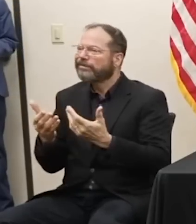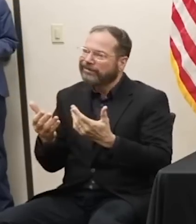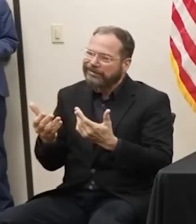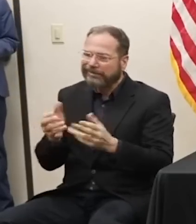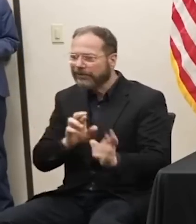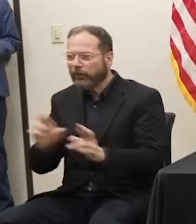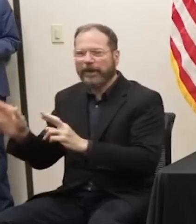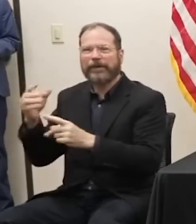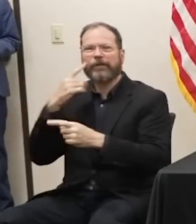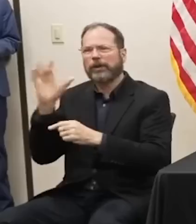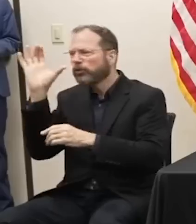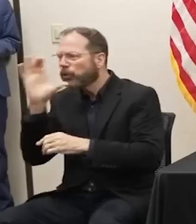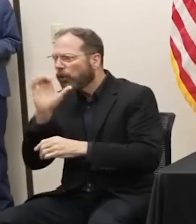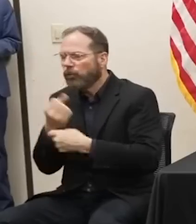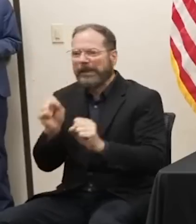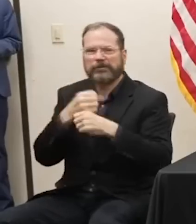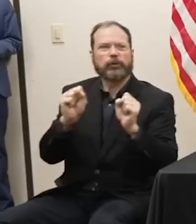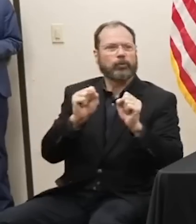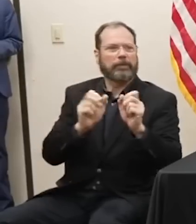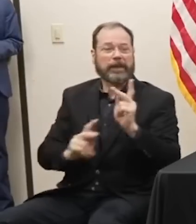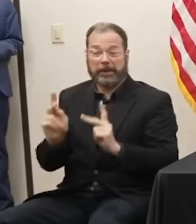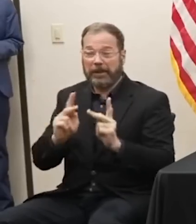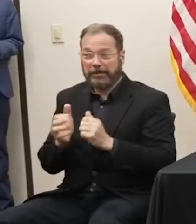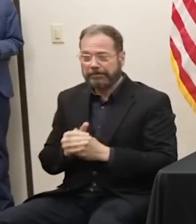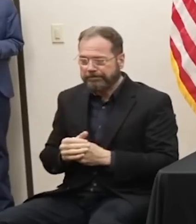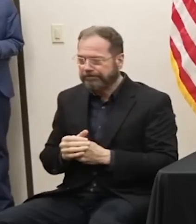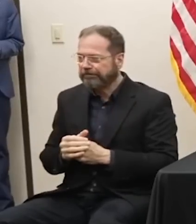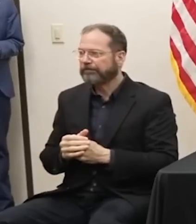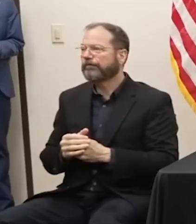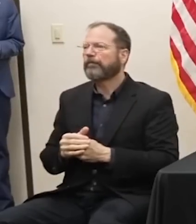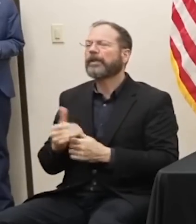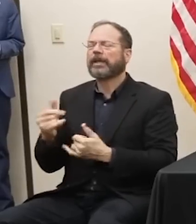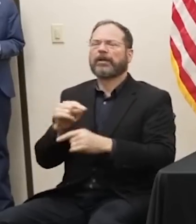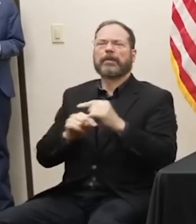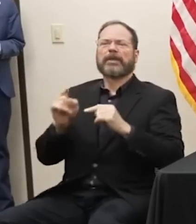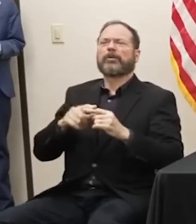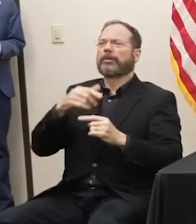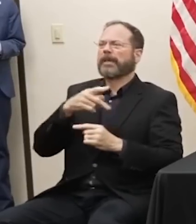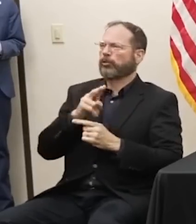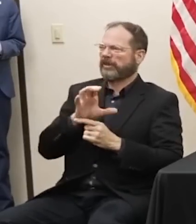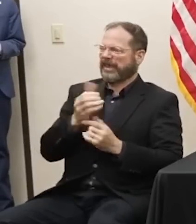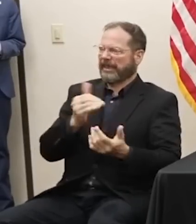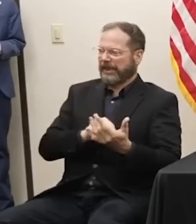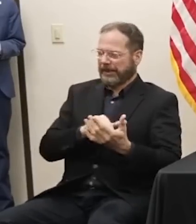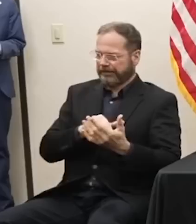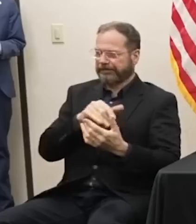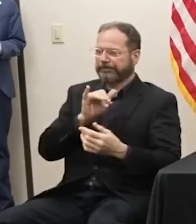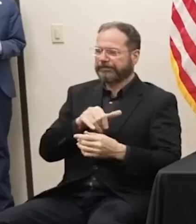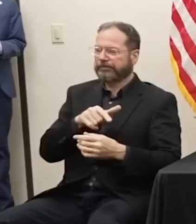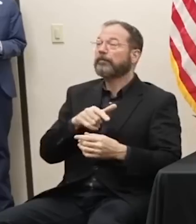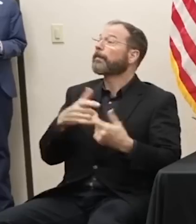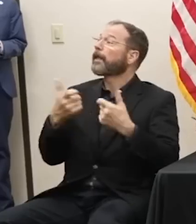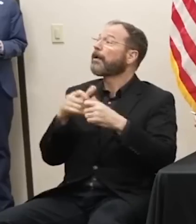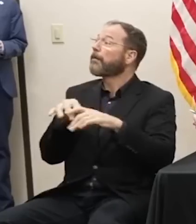ready for search and rescue operations. Going back to the Public Utilities Commission,